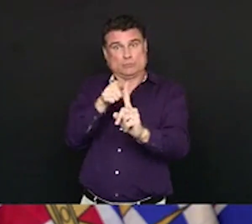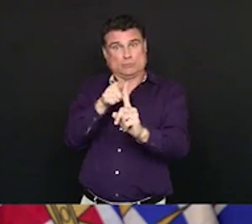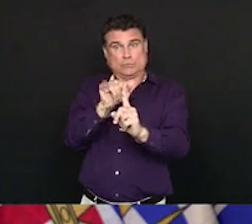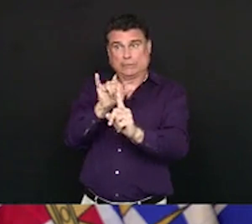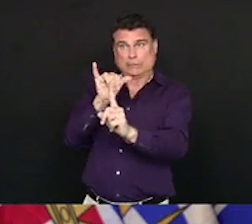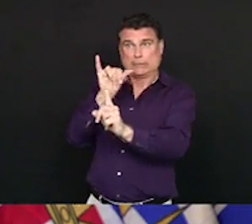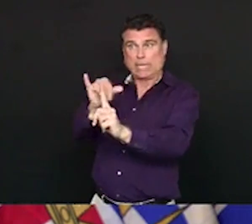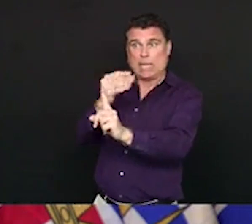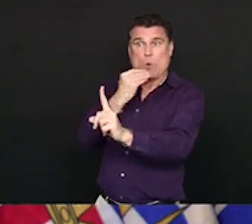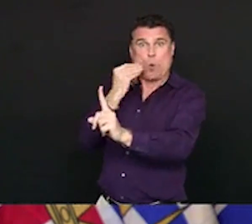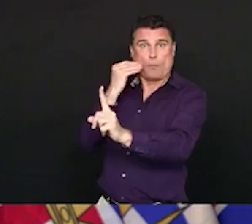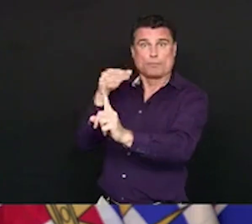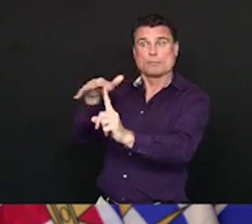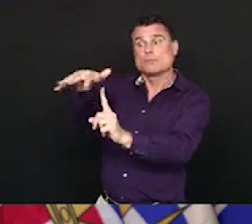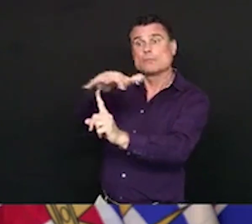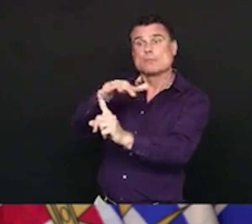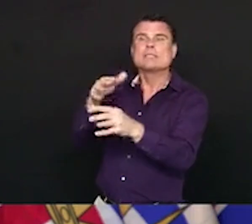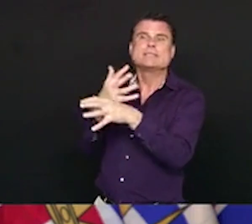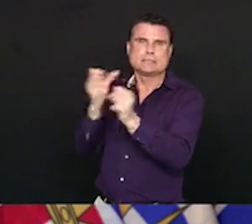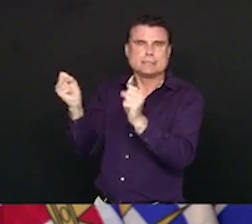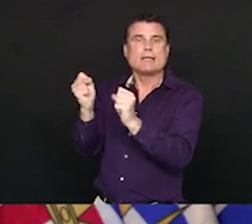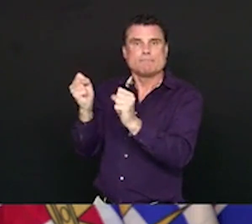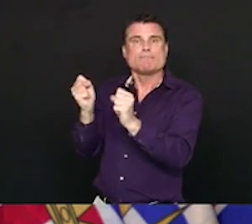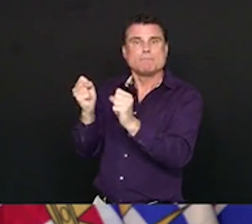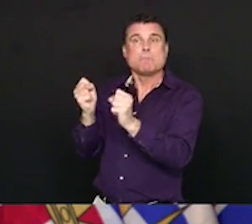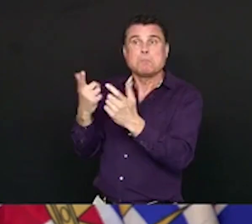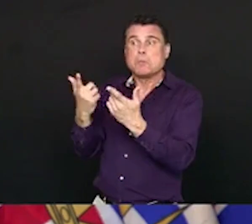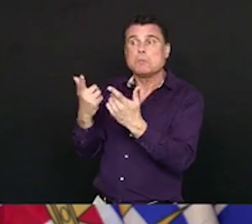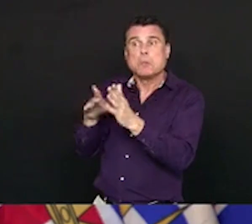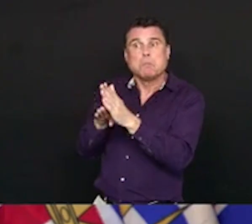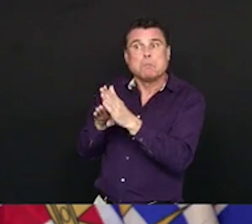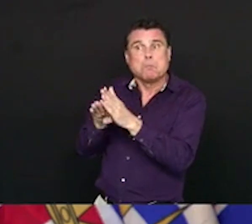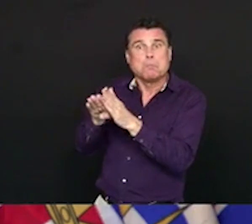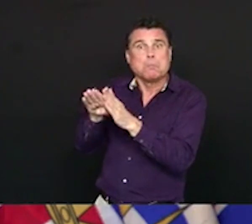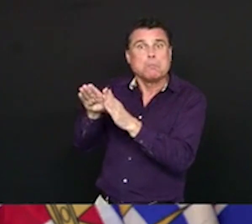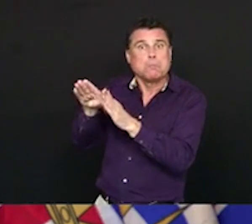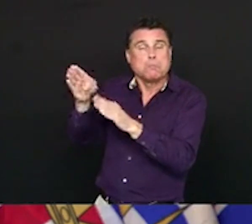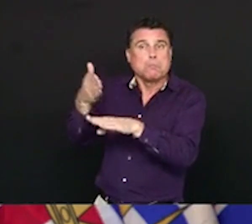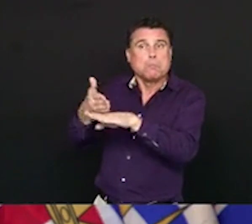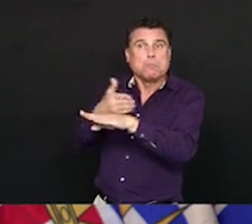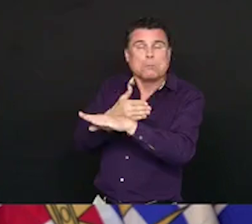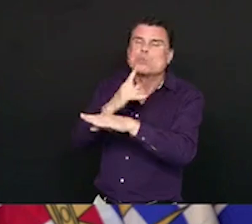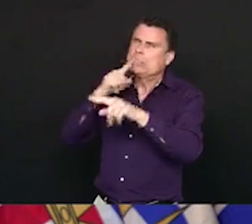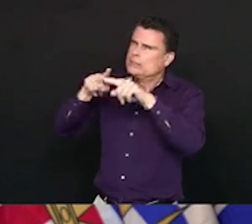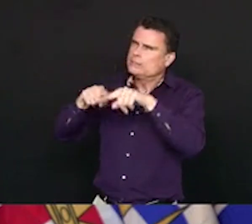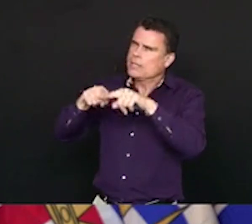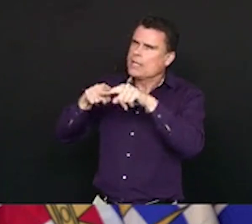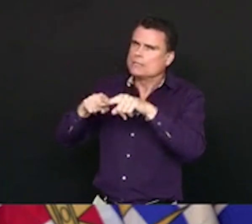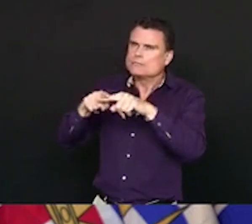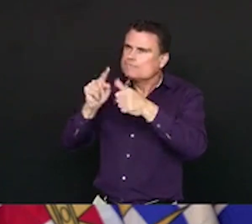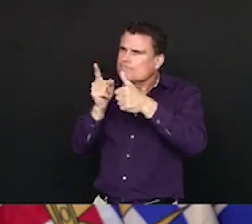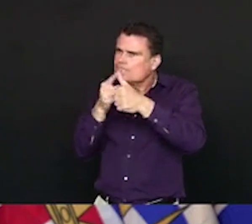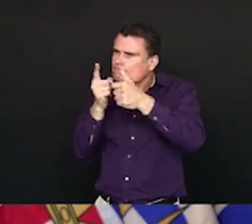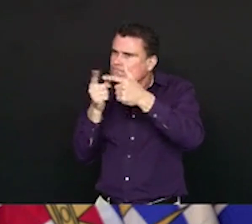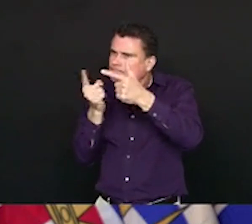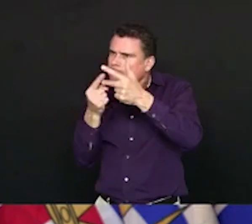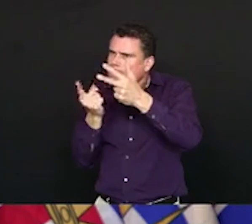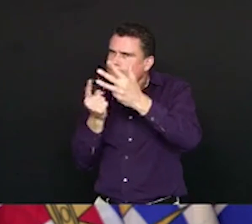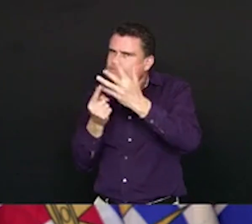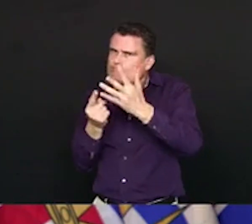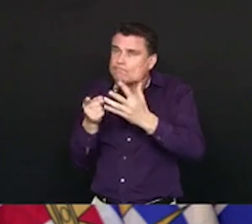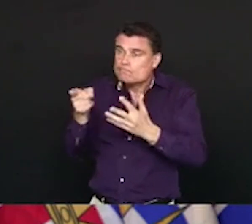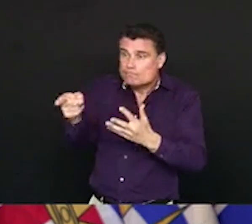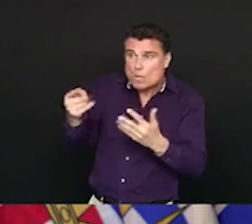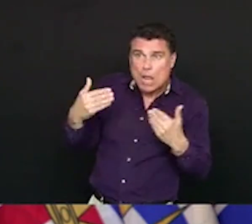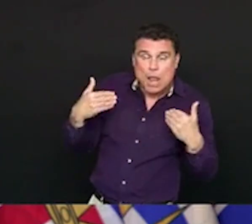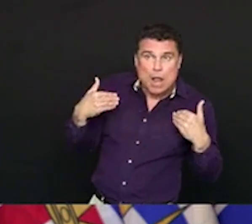chances of having a more severe illness go up, but also covering things like people who have underlying illnesses that might make them at